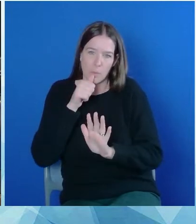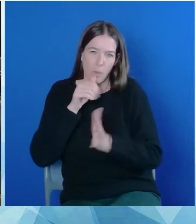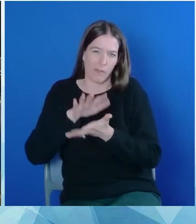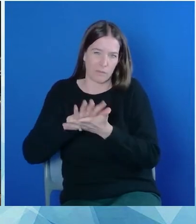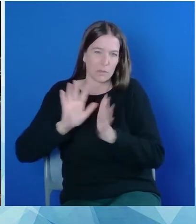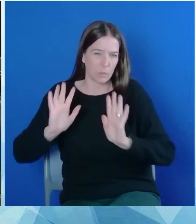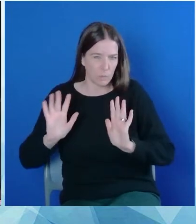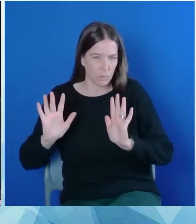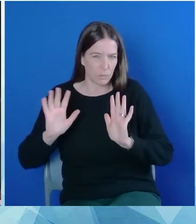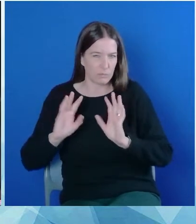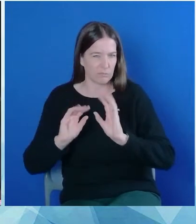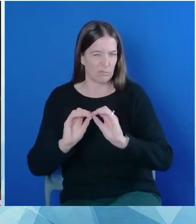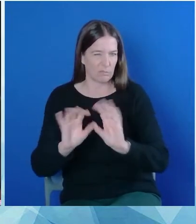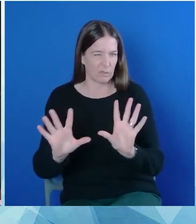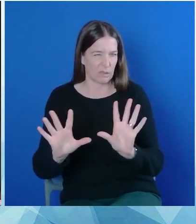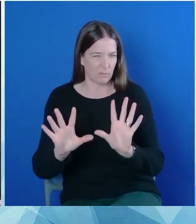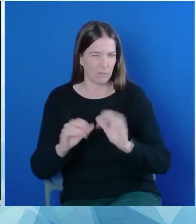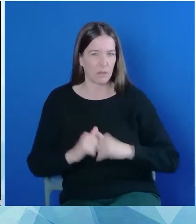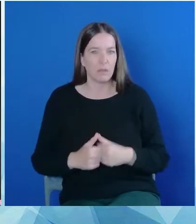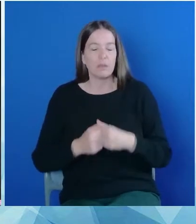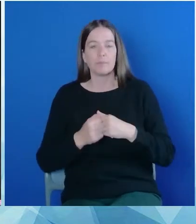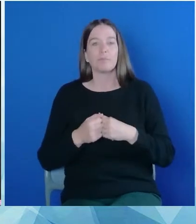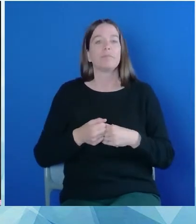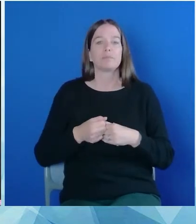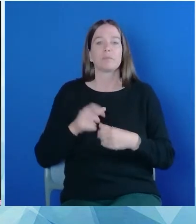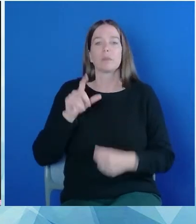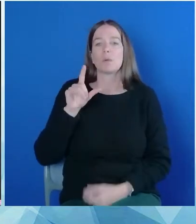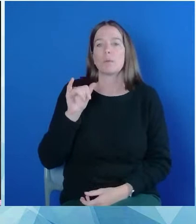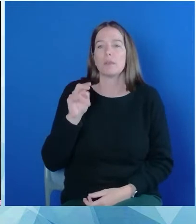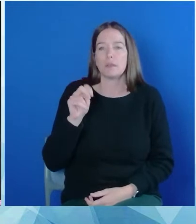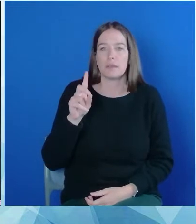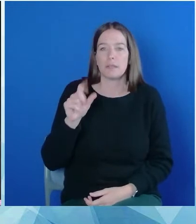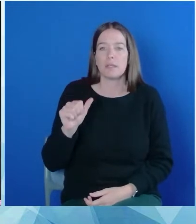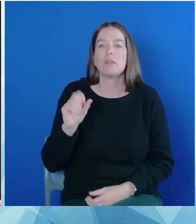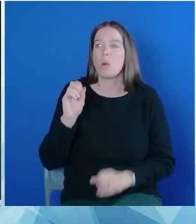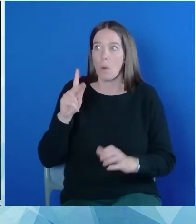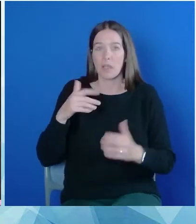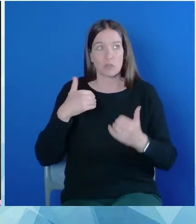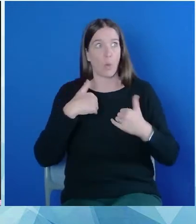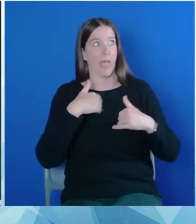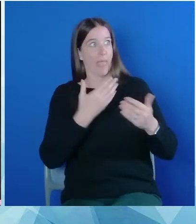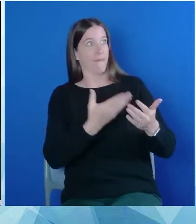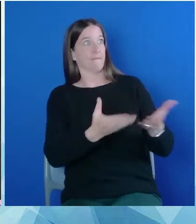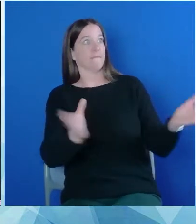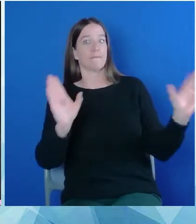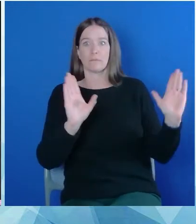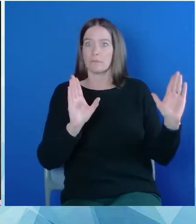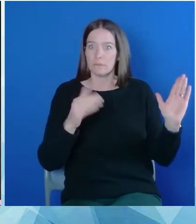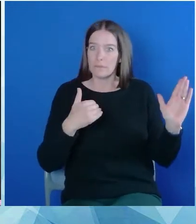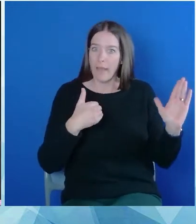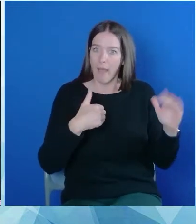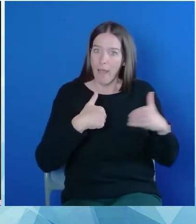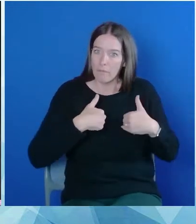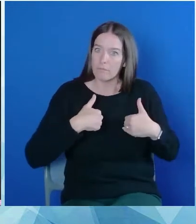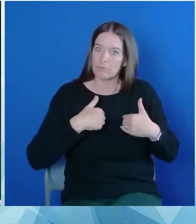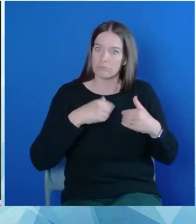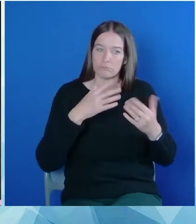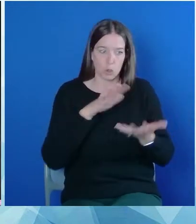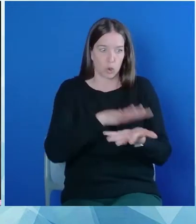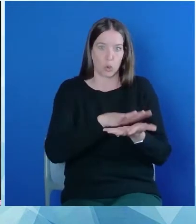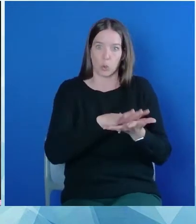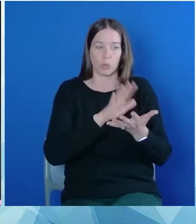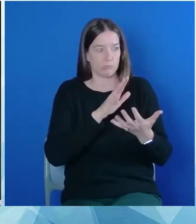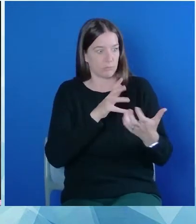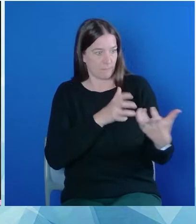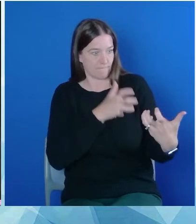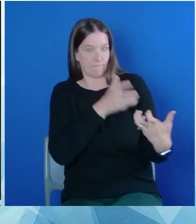Okay, and I just want to make sure that we're all clear on that there are other programs that are meeting that need. And to co-opt